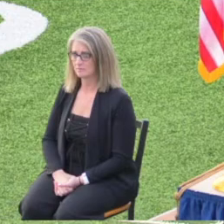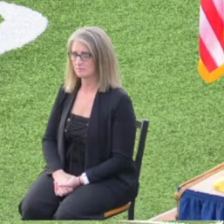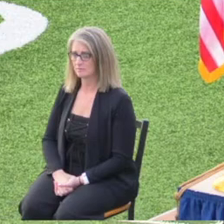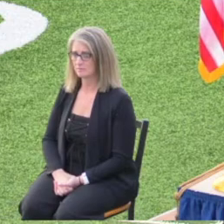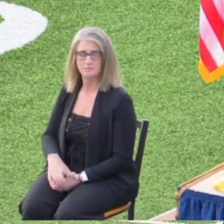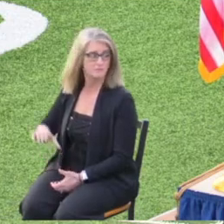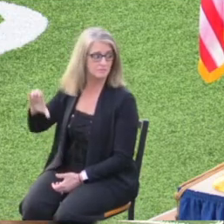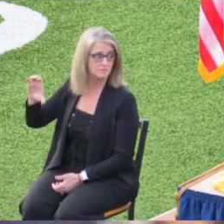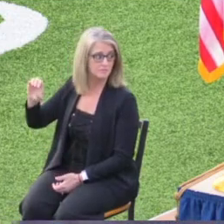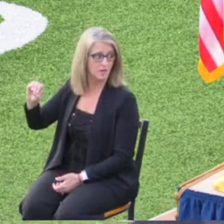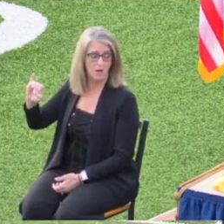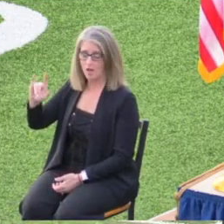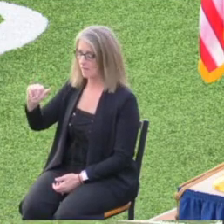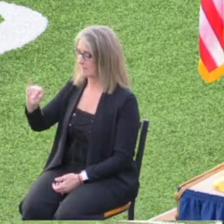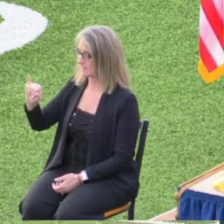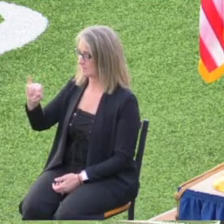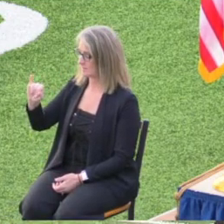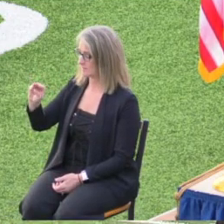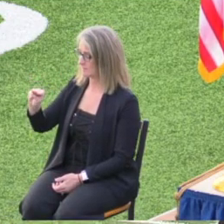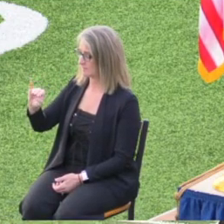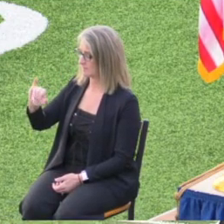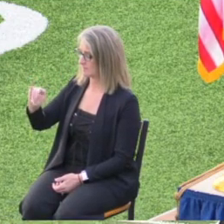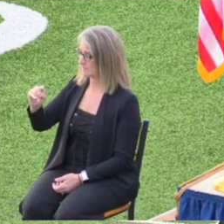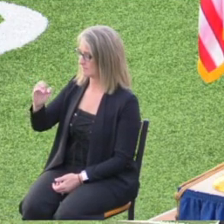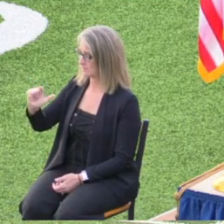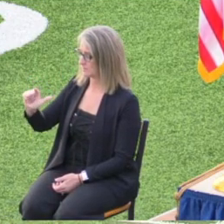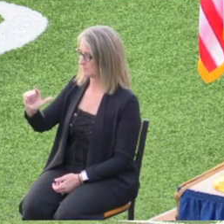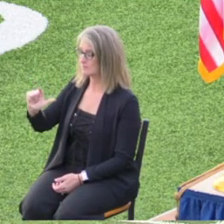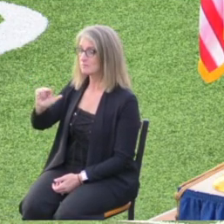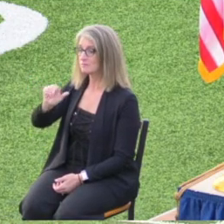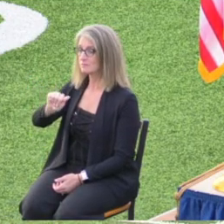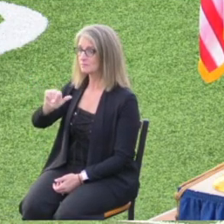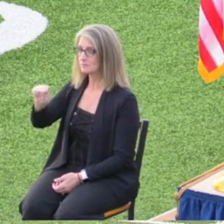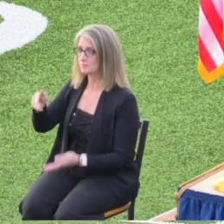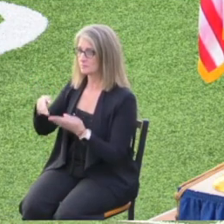Holly Jean Mitchell, Associate in General Studies.